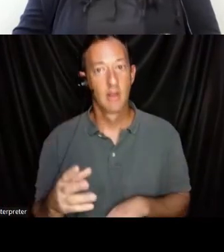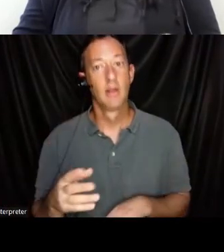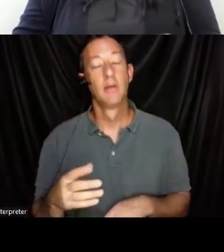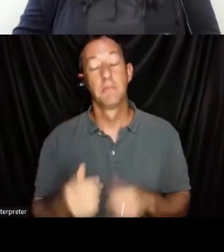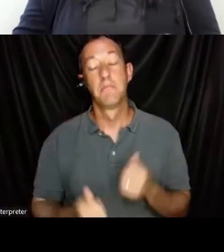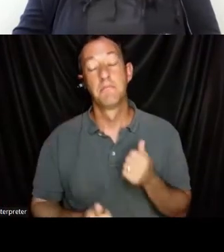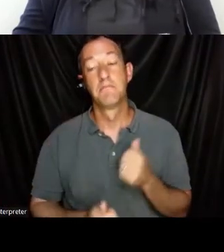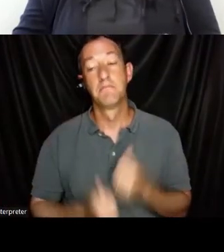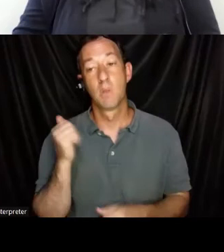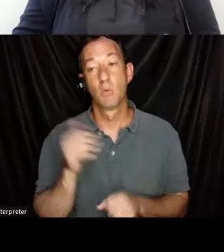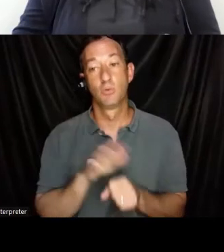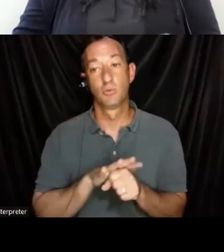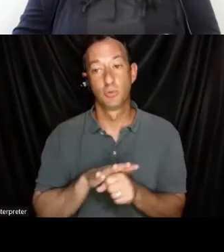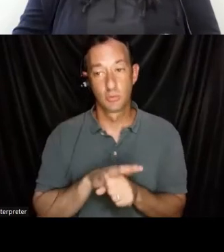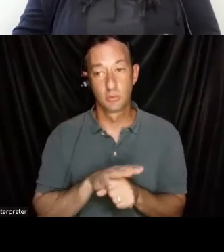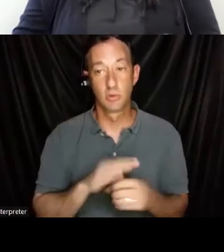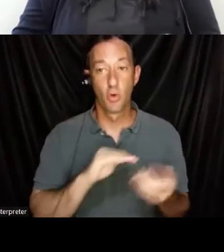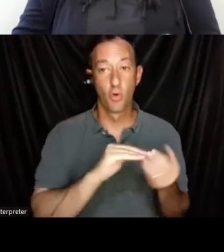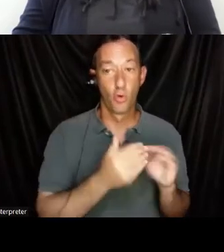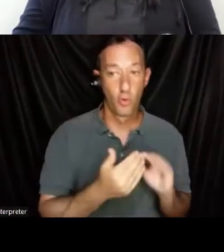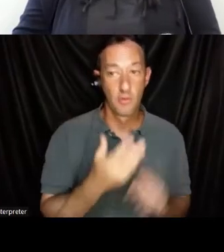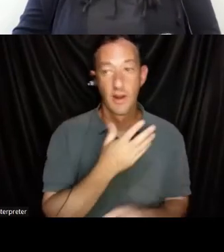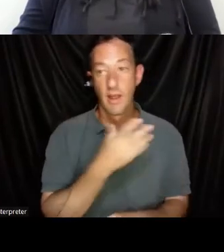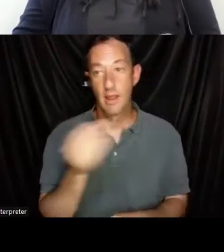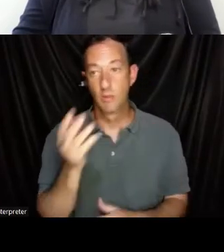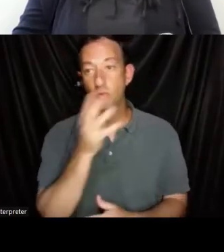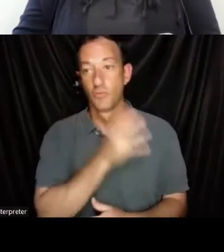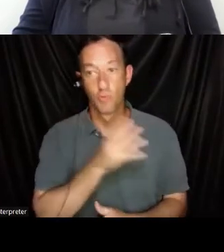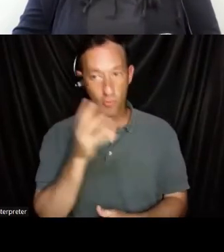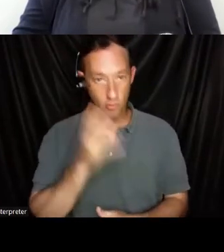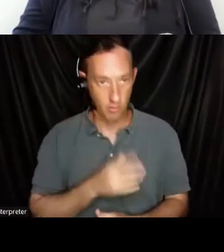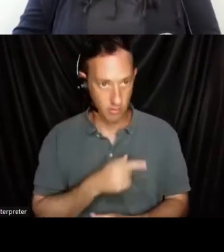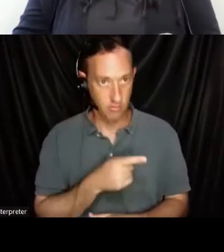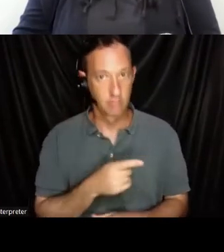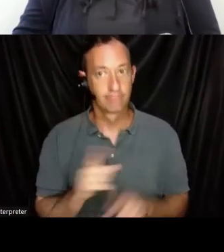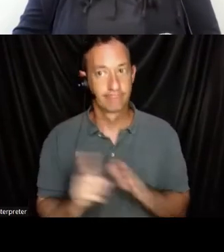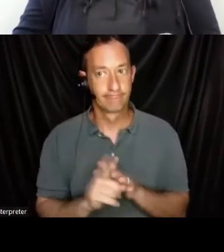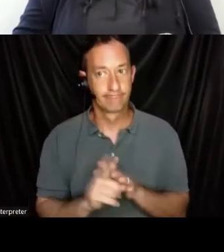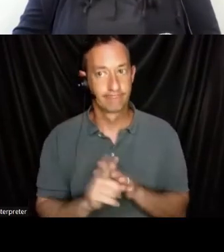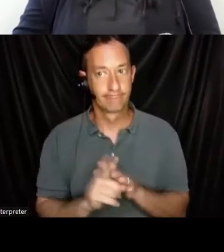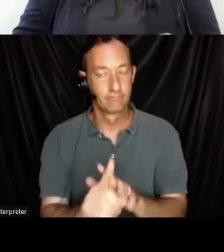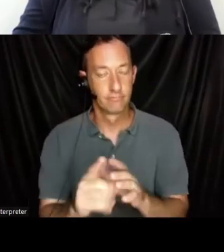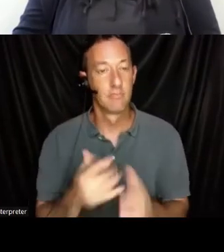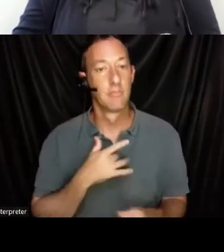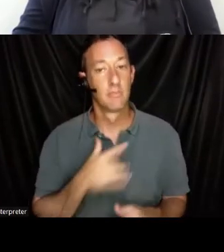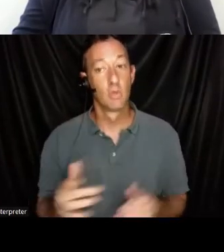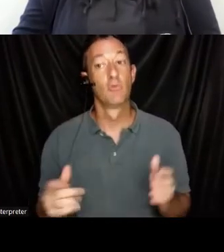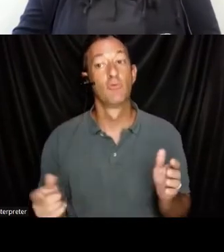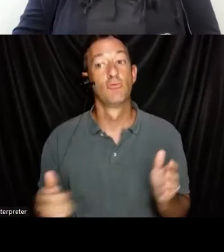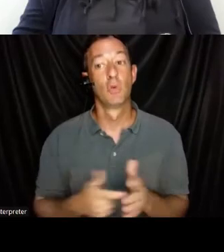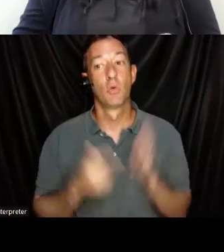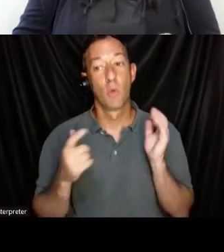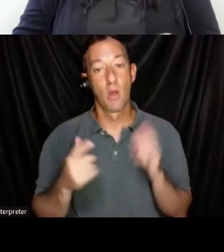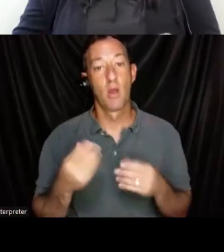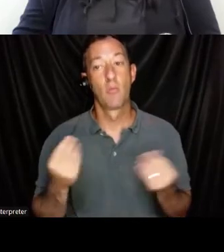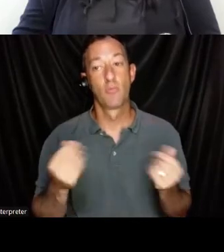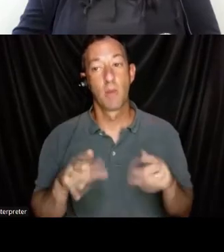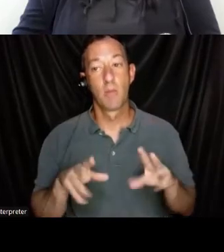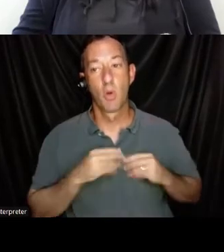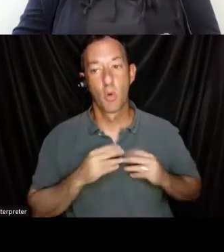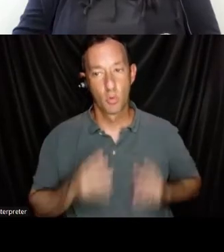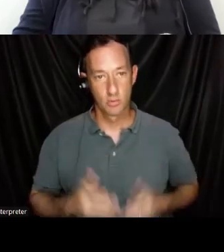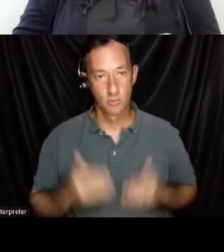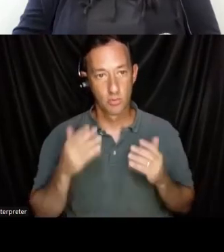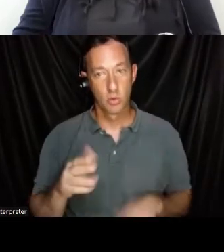in many jurisdictions, both urban and rural. And they typically require property owners to execute a crime-free